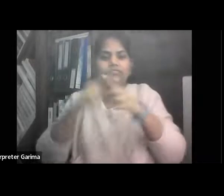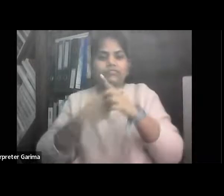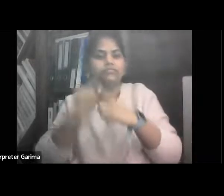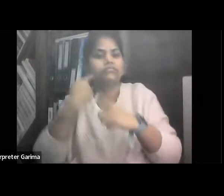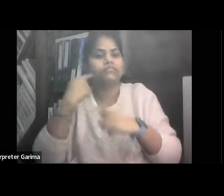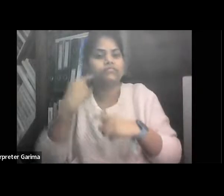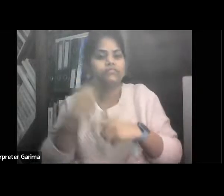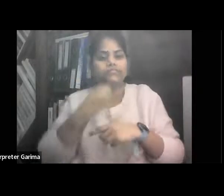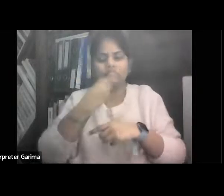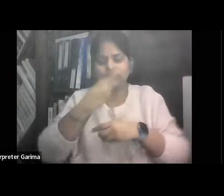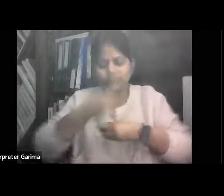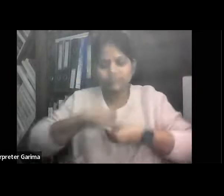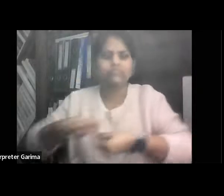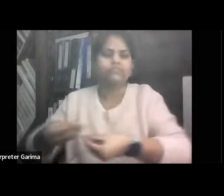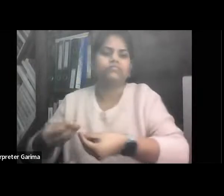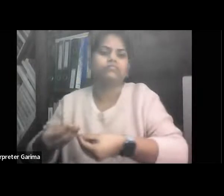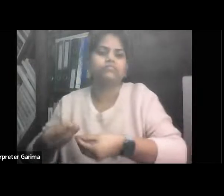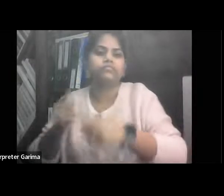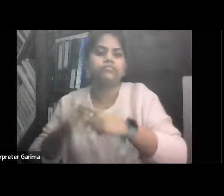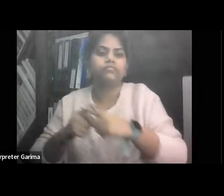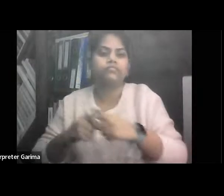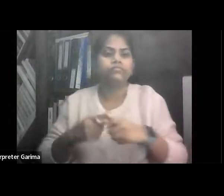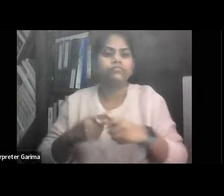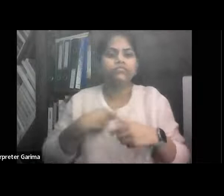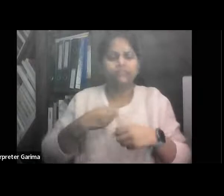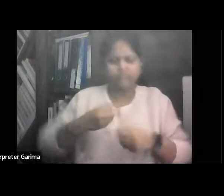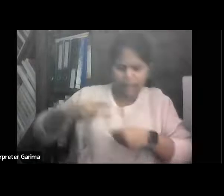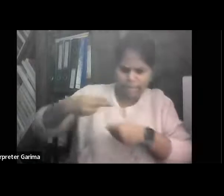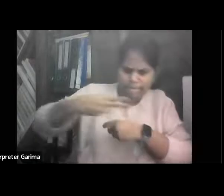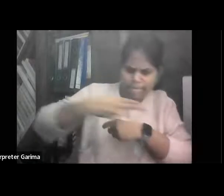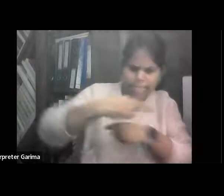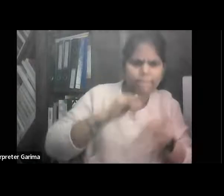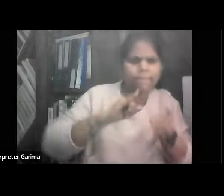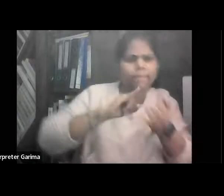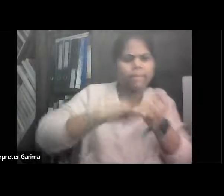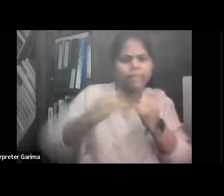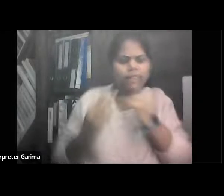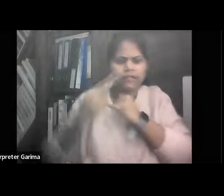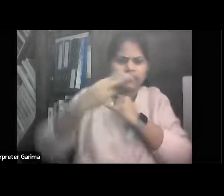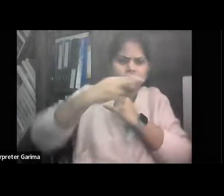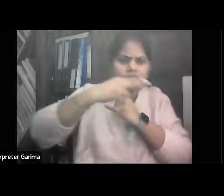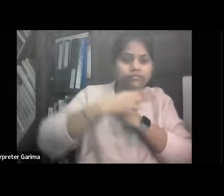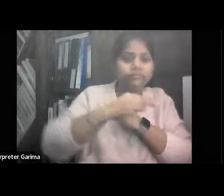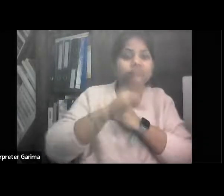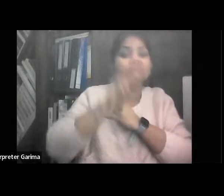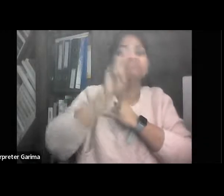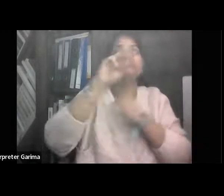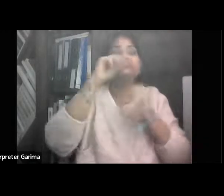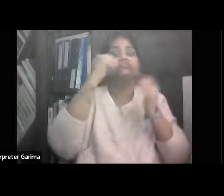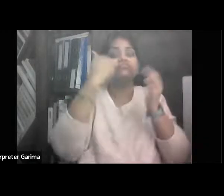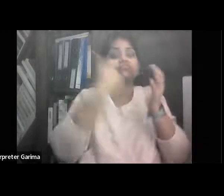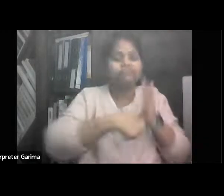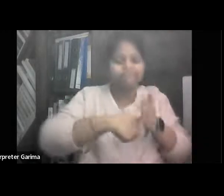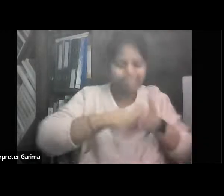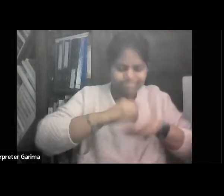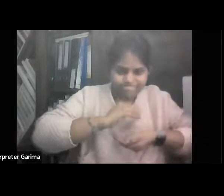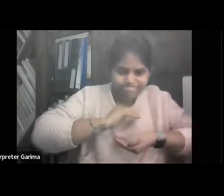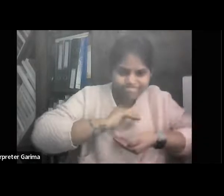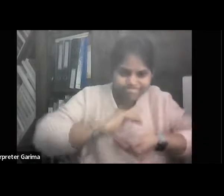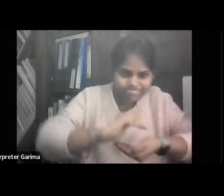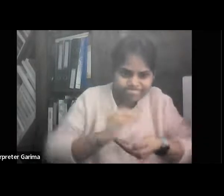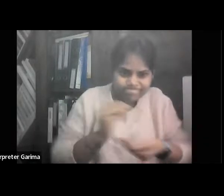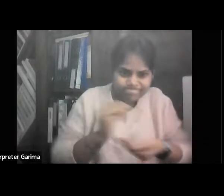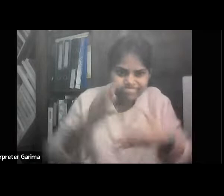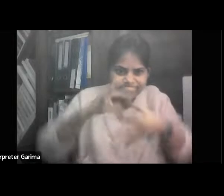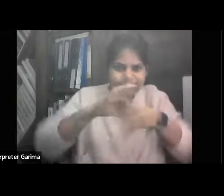miraculous birth, and the necessity of surgery to separate the 3-month-old conjoined twins. Ironically, all of Dr.